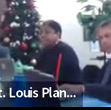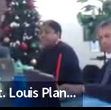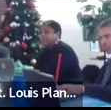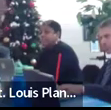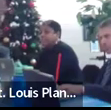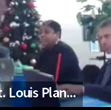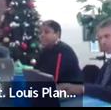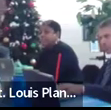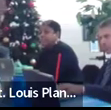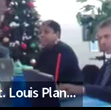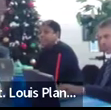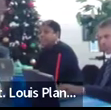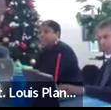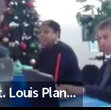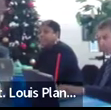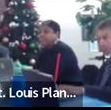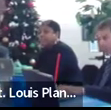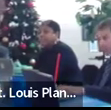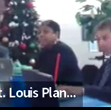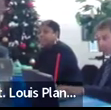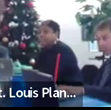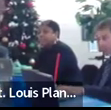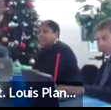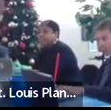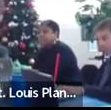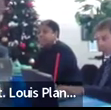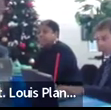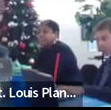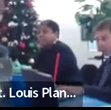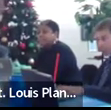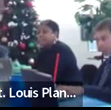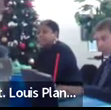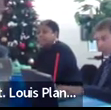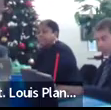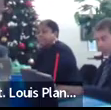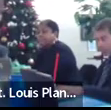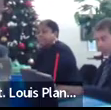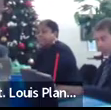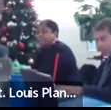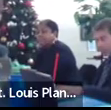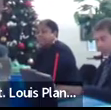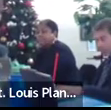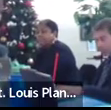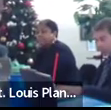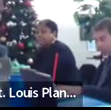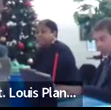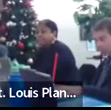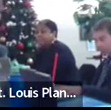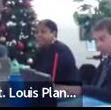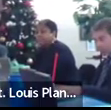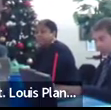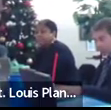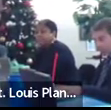college over near the fairground area, and that's why I spent one of my grandparents. So my part is in